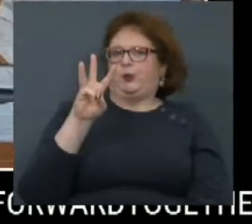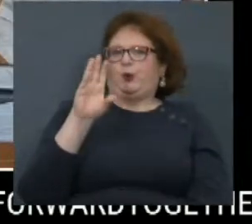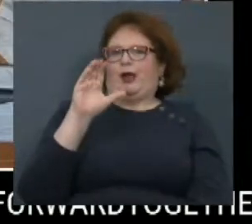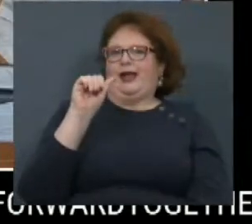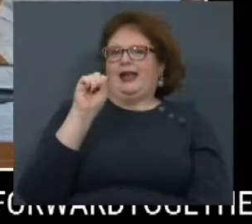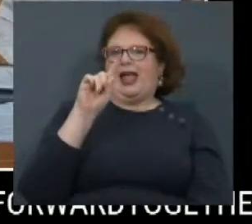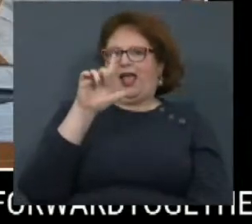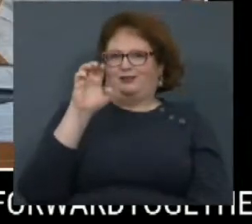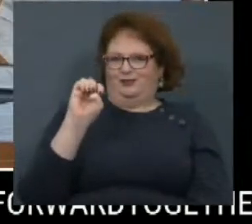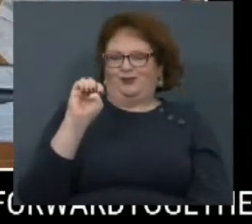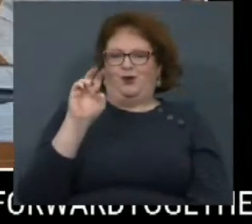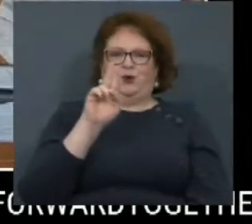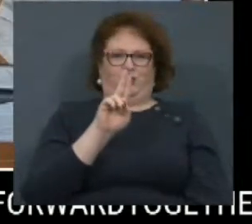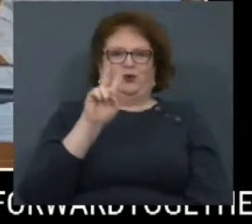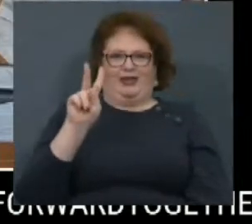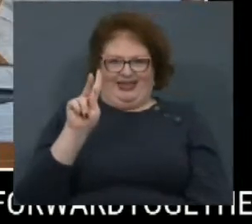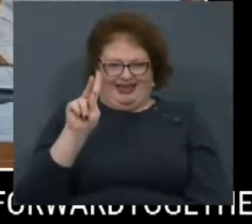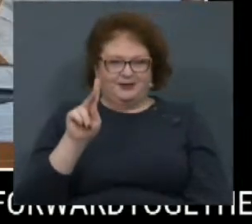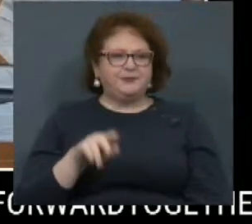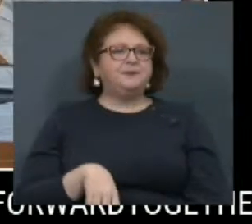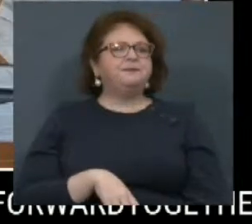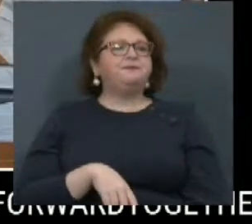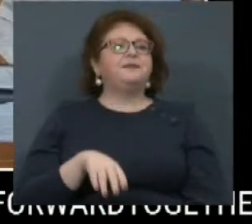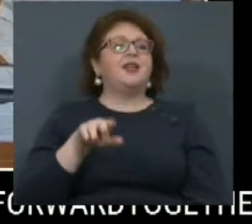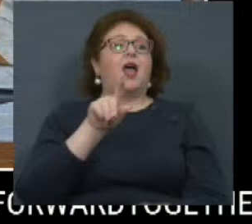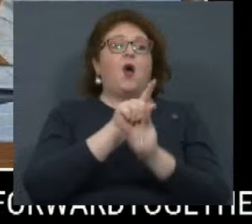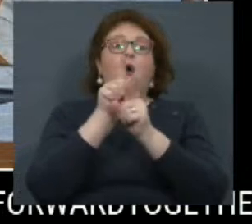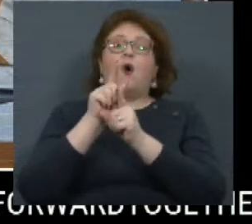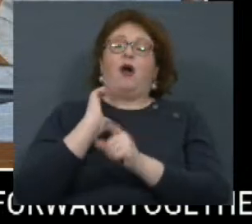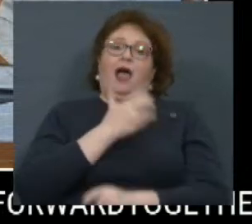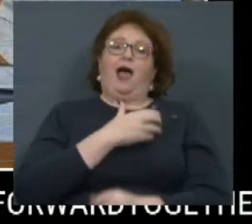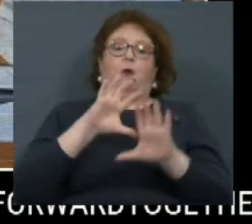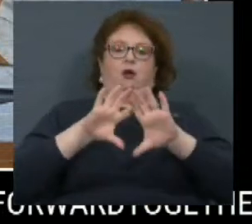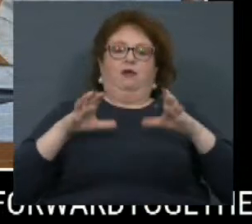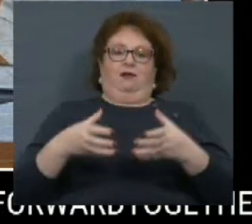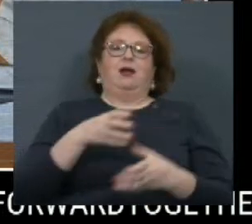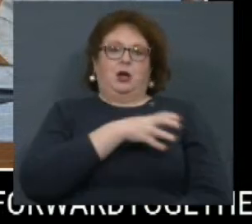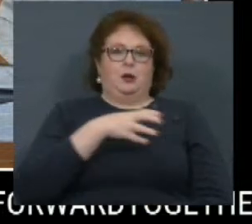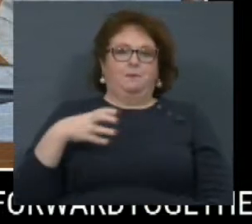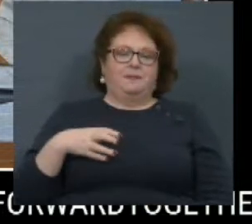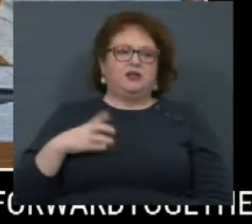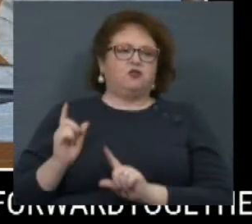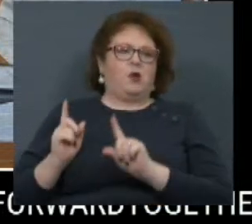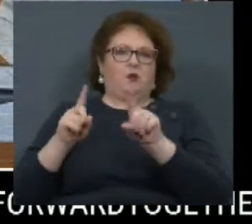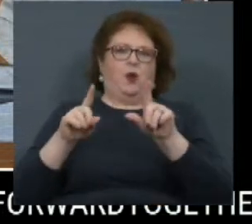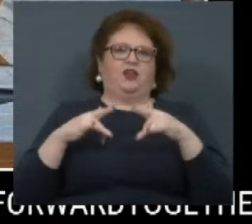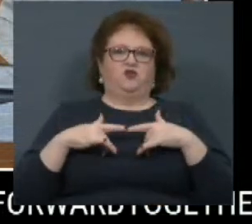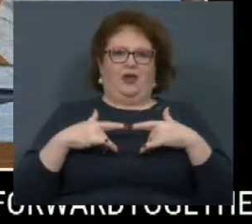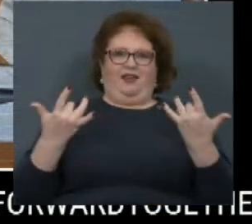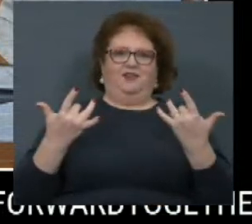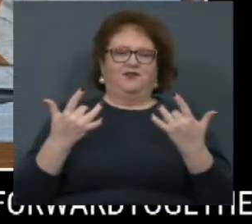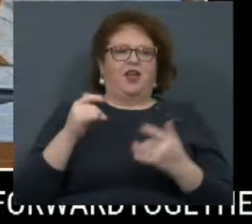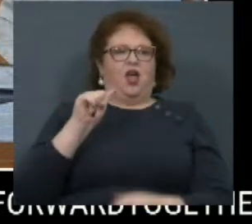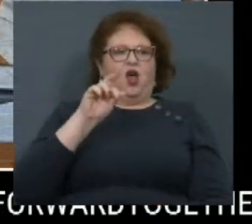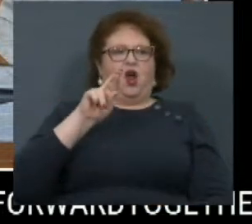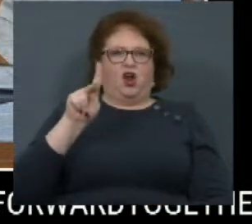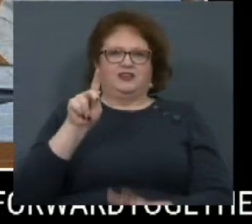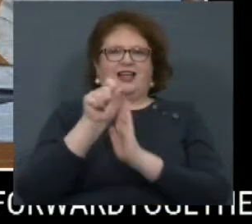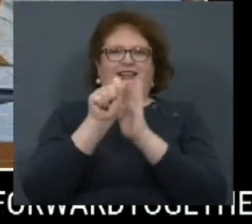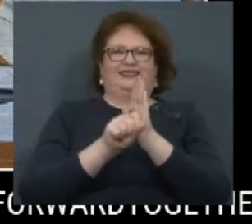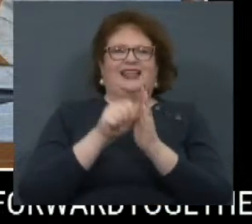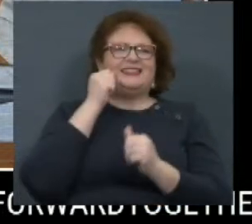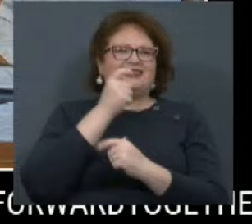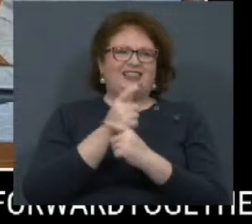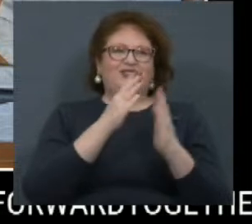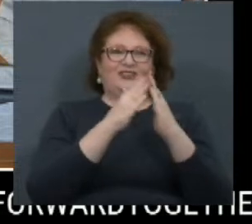In August, we also, the commission, all of us, we attended an event. It's an Arkansas State Sister City event